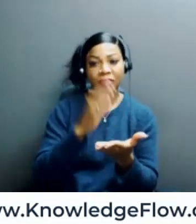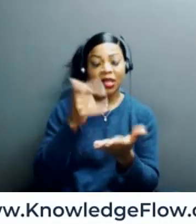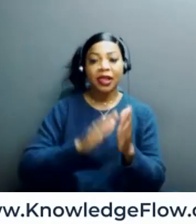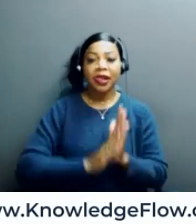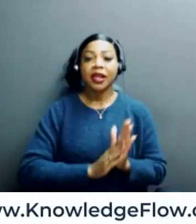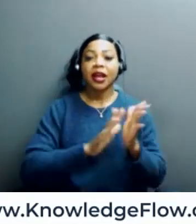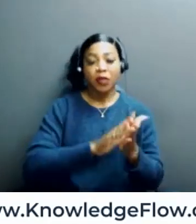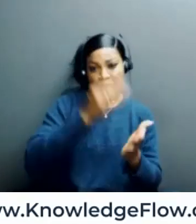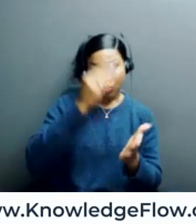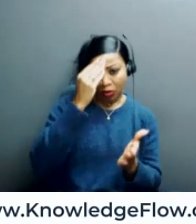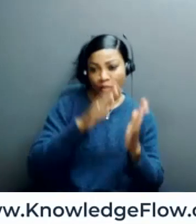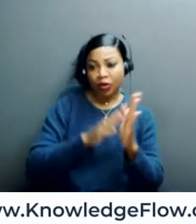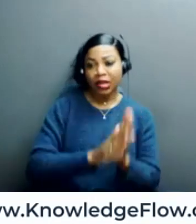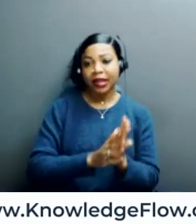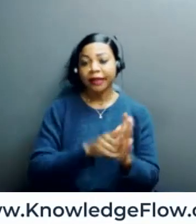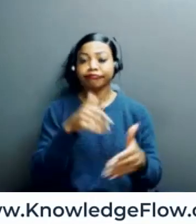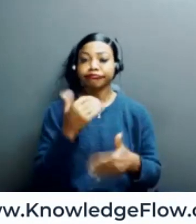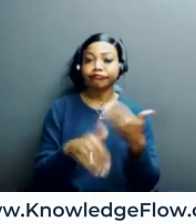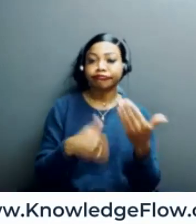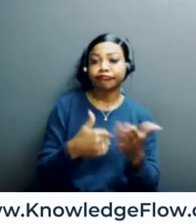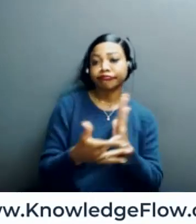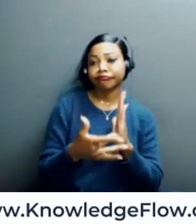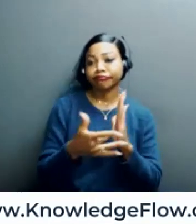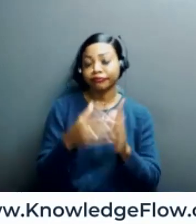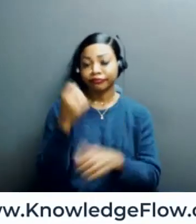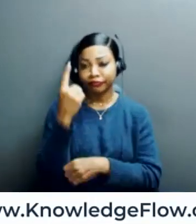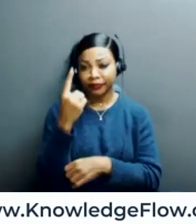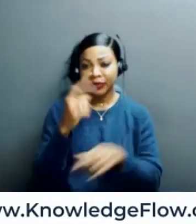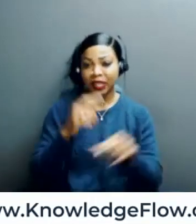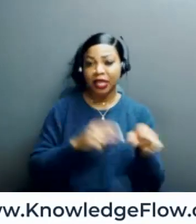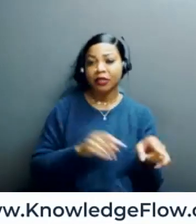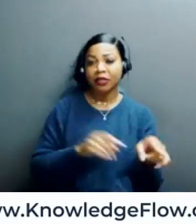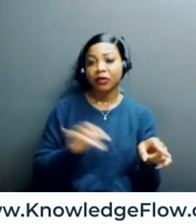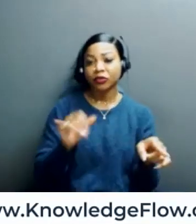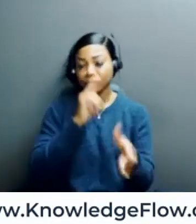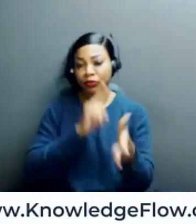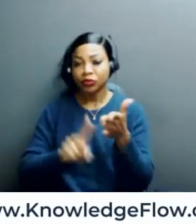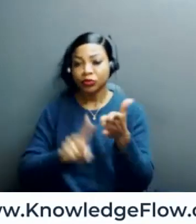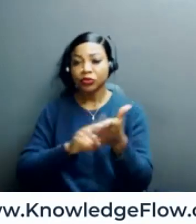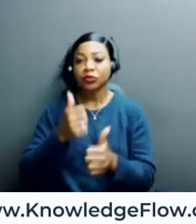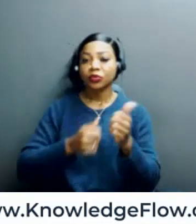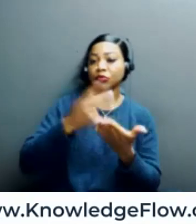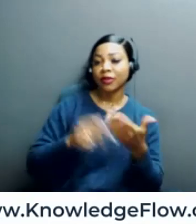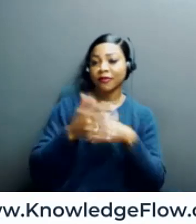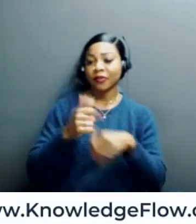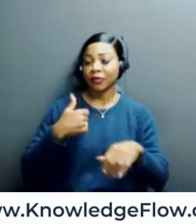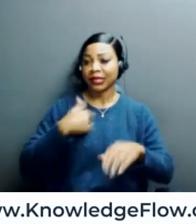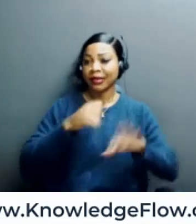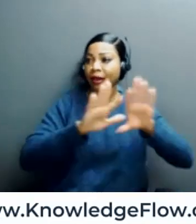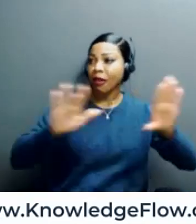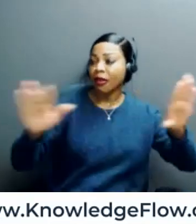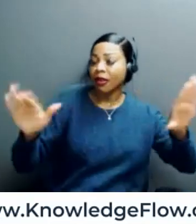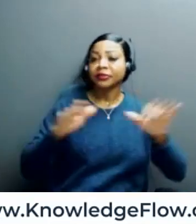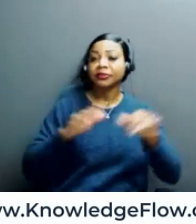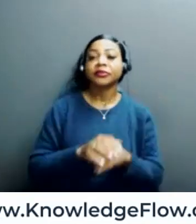literacy and you also looked at what programs exist across the country um and I one of them being dig it so I would love to hear about that as well